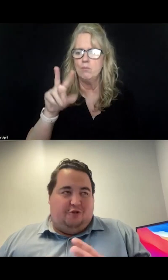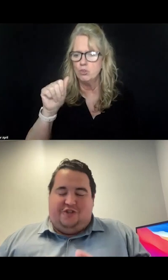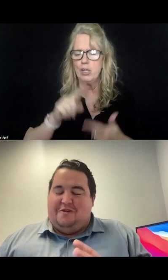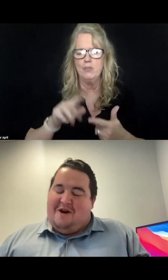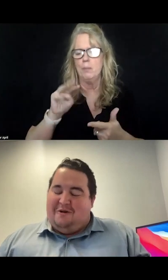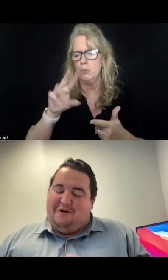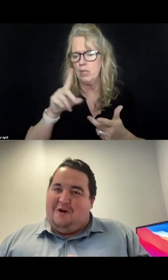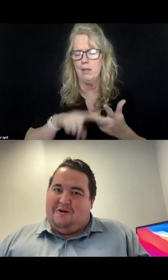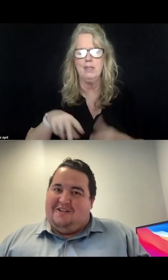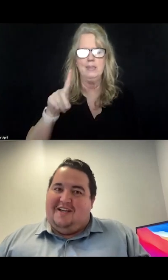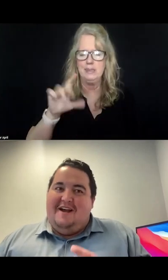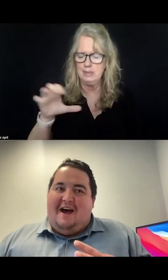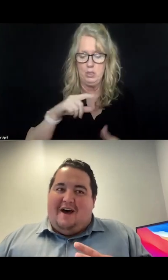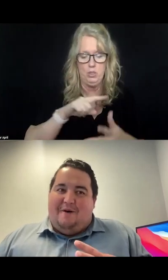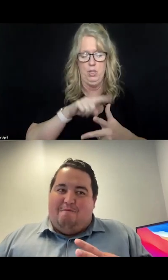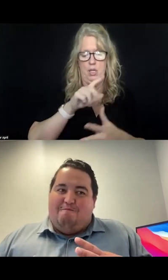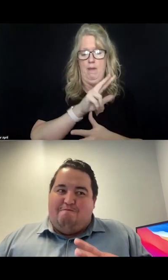DC. Virginia and Maryland are currently